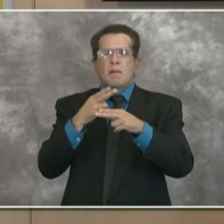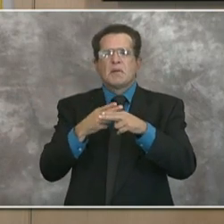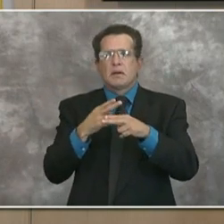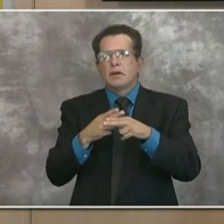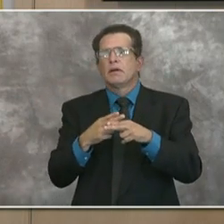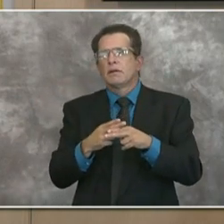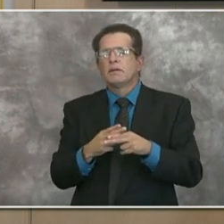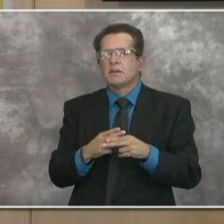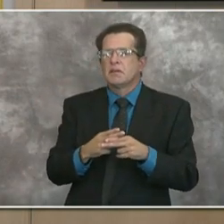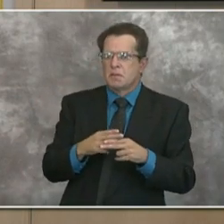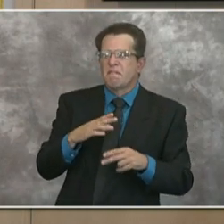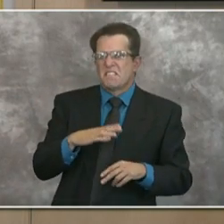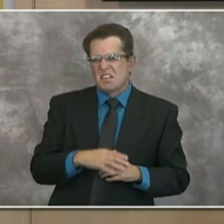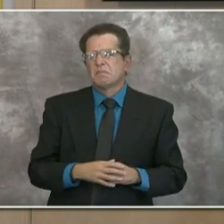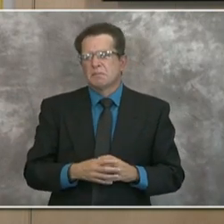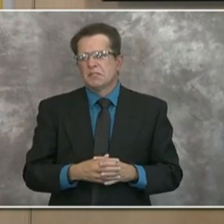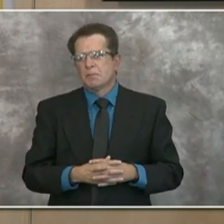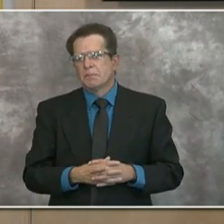you're called.